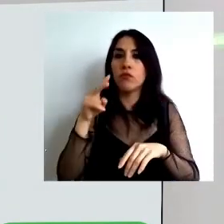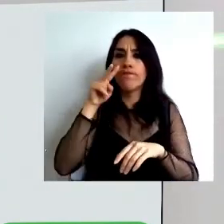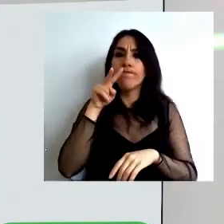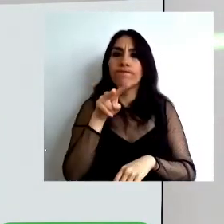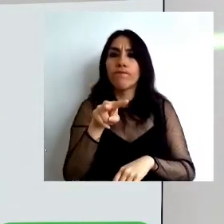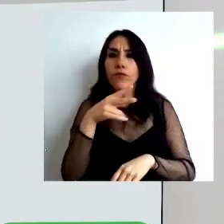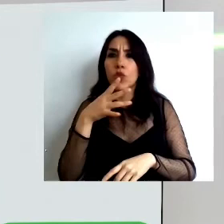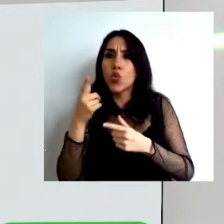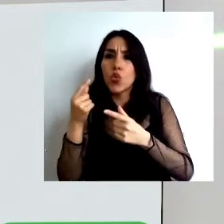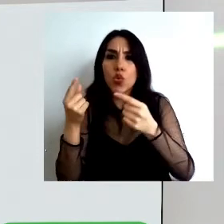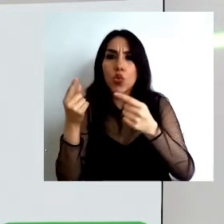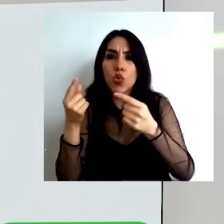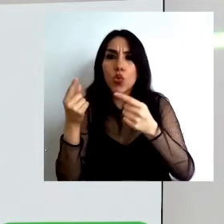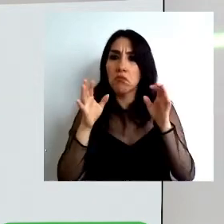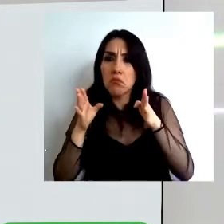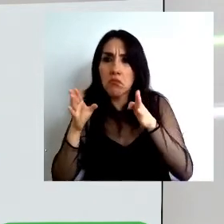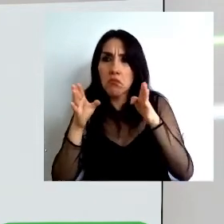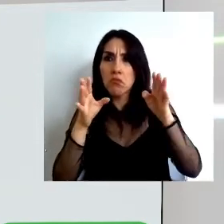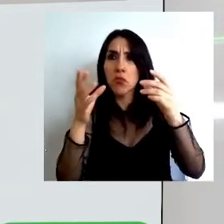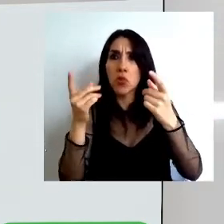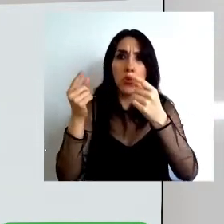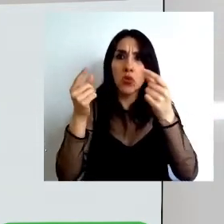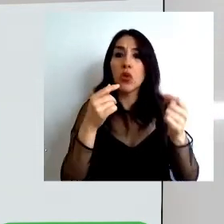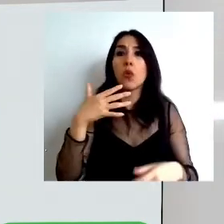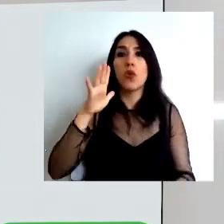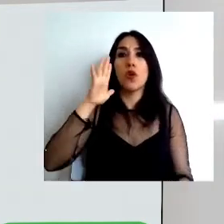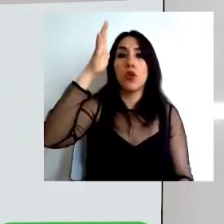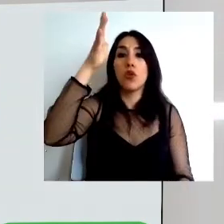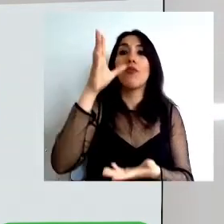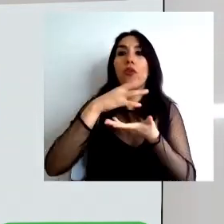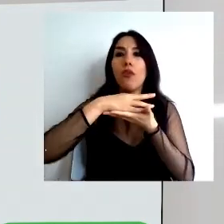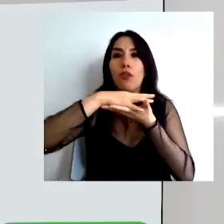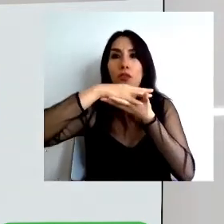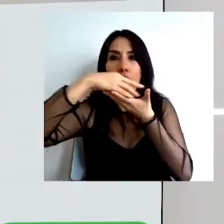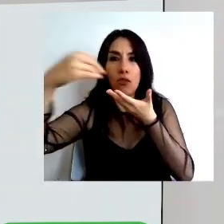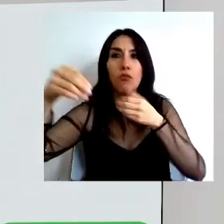strategy, where you open, for instance, a new branch,